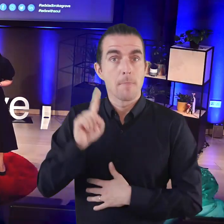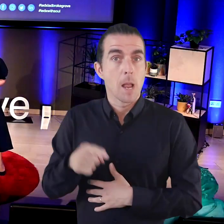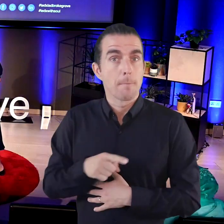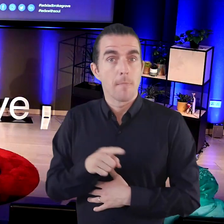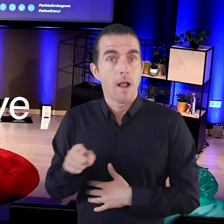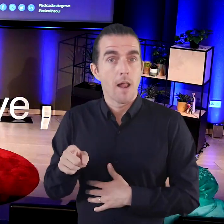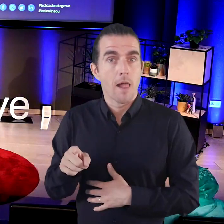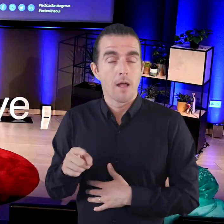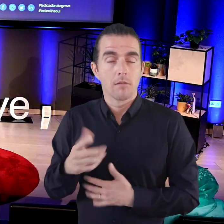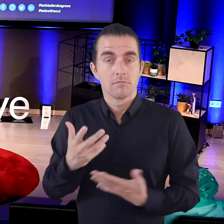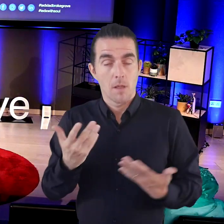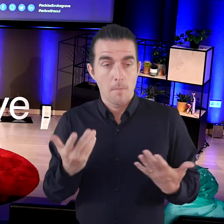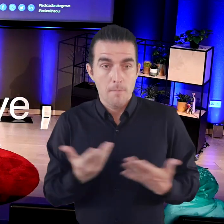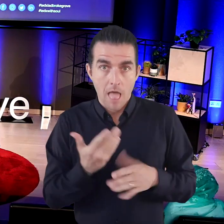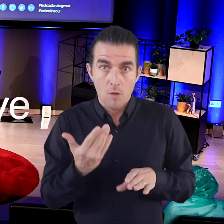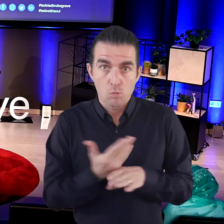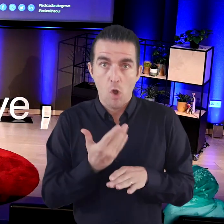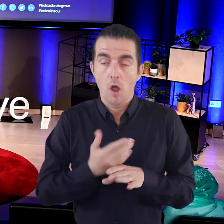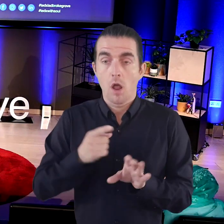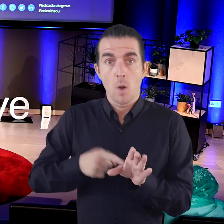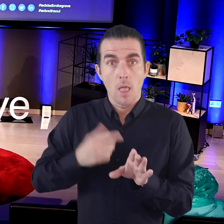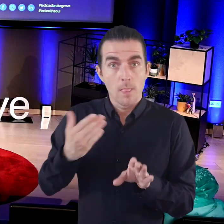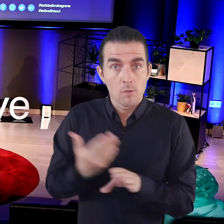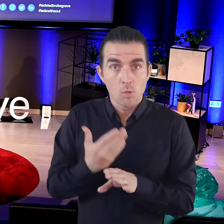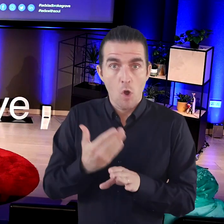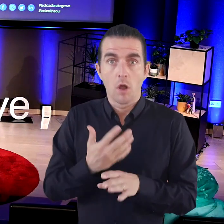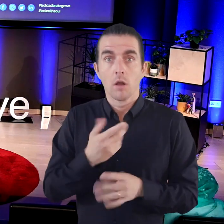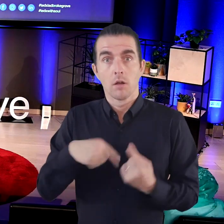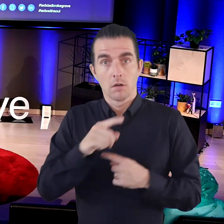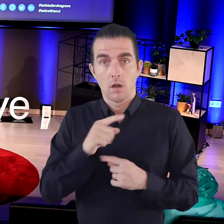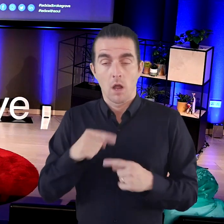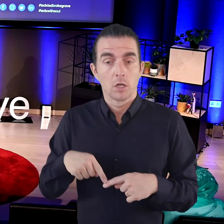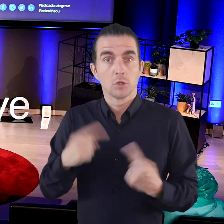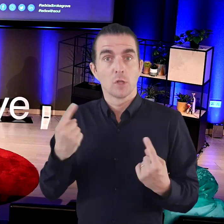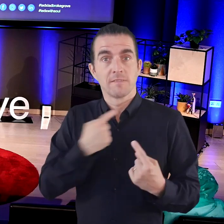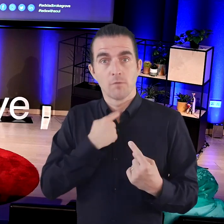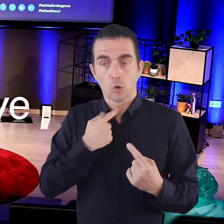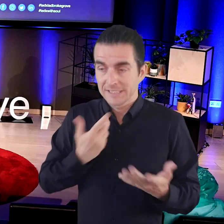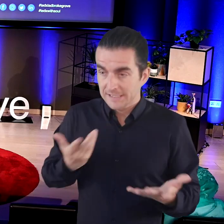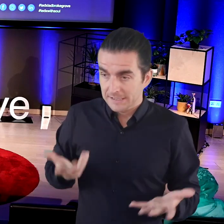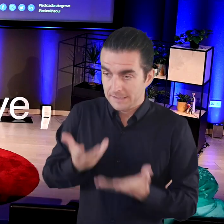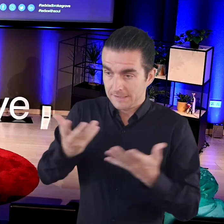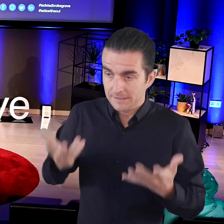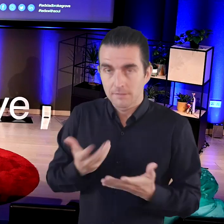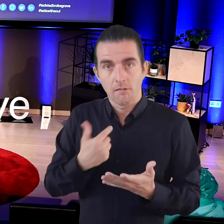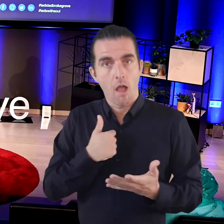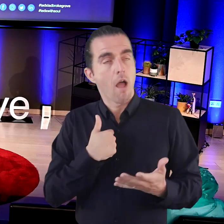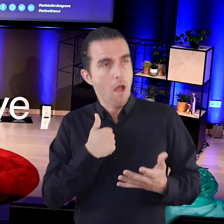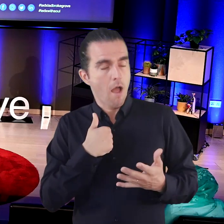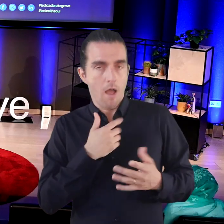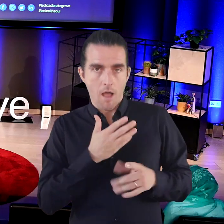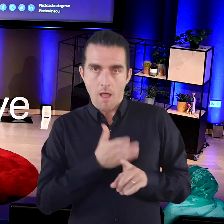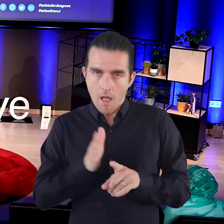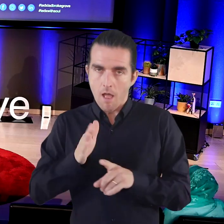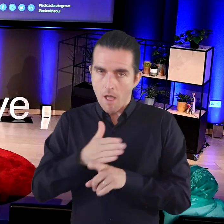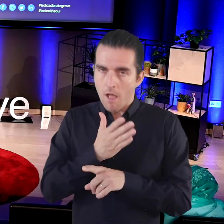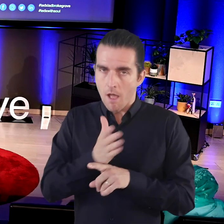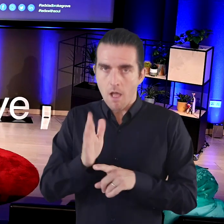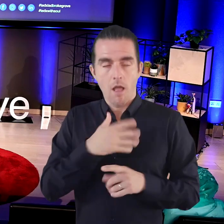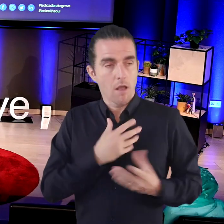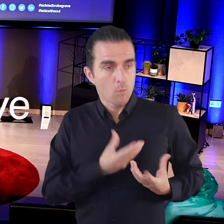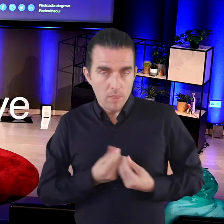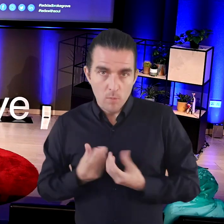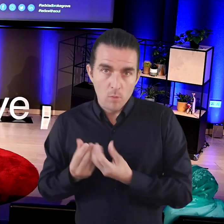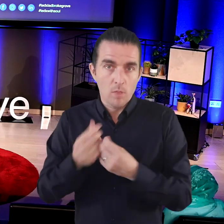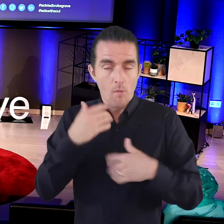workers, all with an alternative voice guiding me. Peer connections that I made in those years influencing